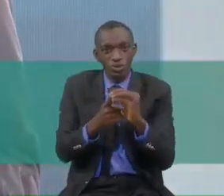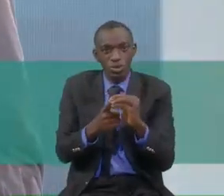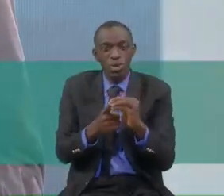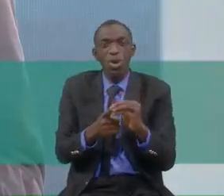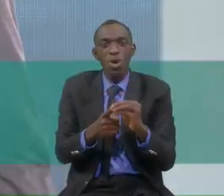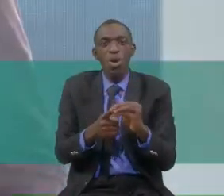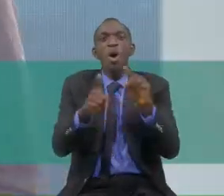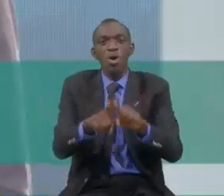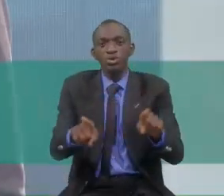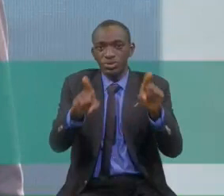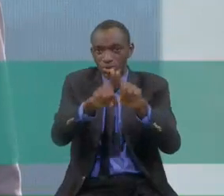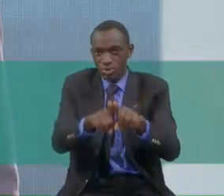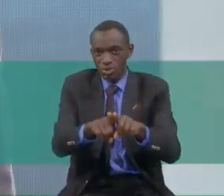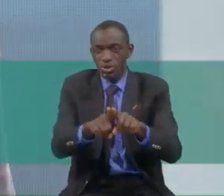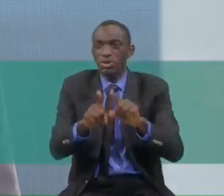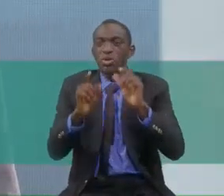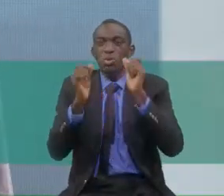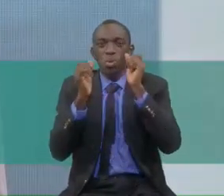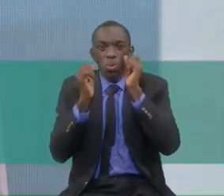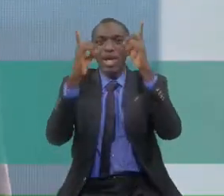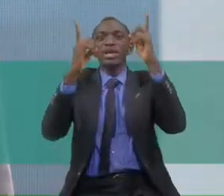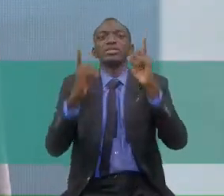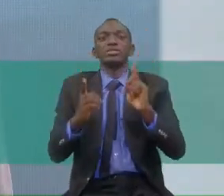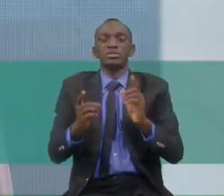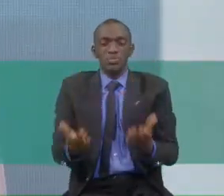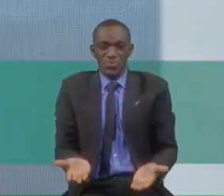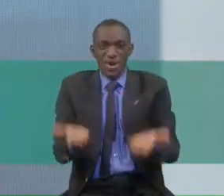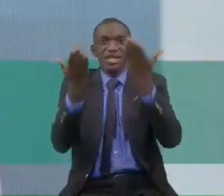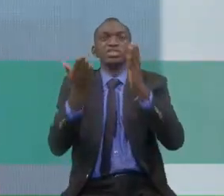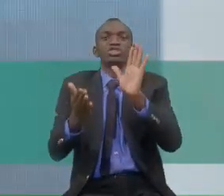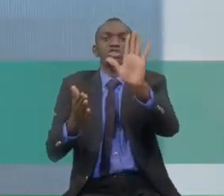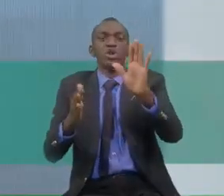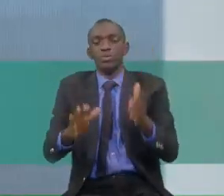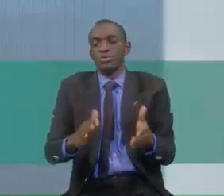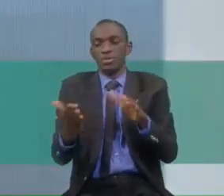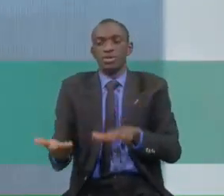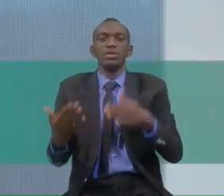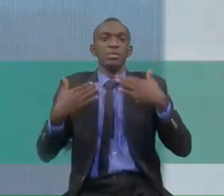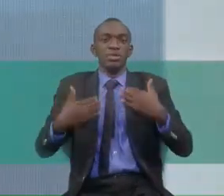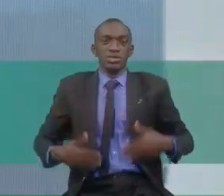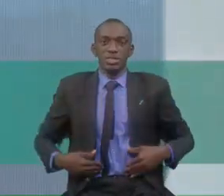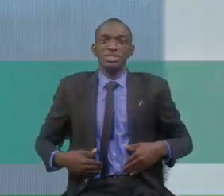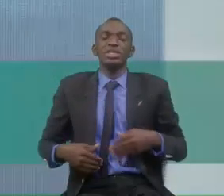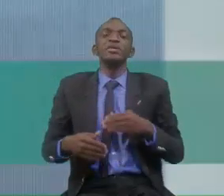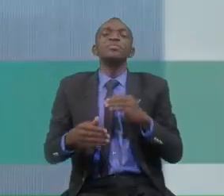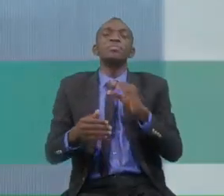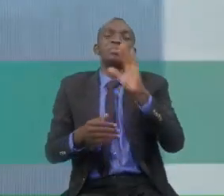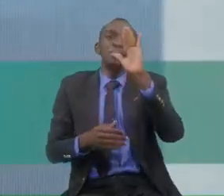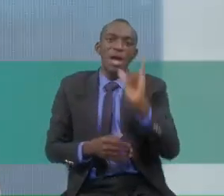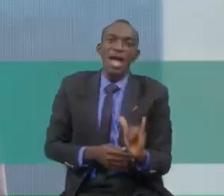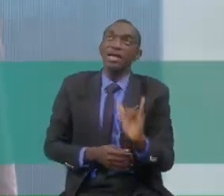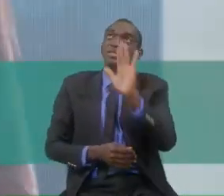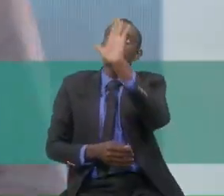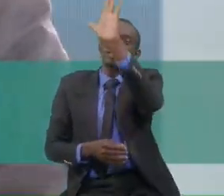also quicken your mortal bodies by his spirit